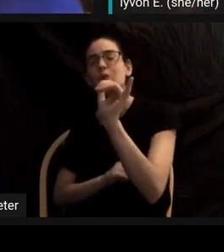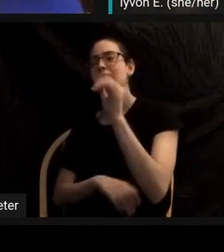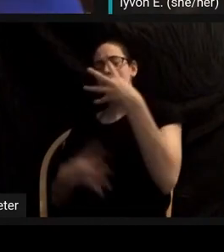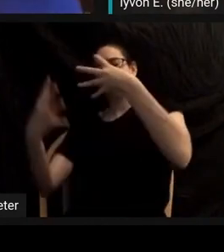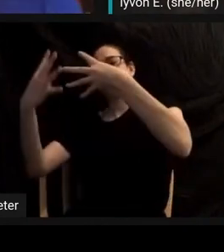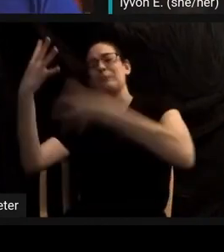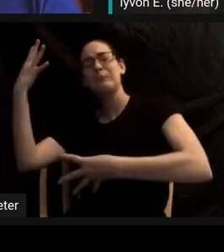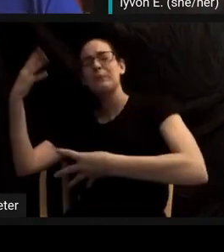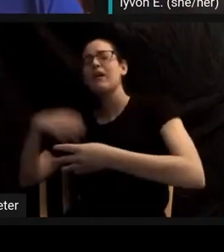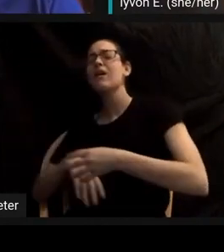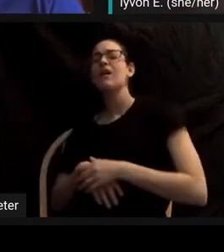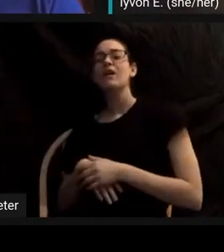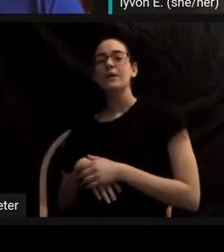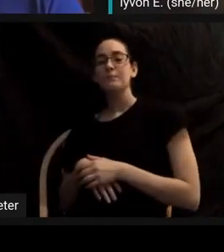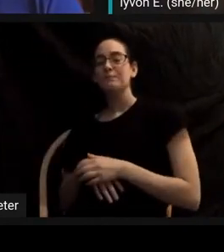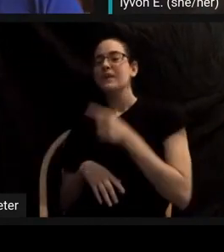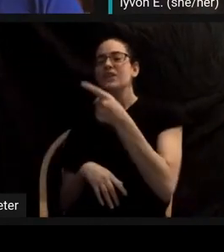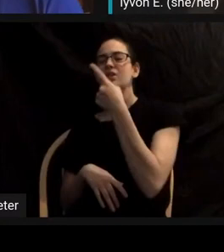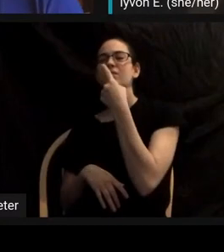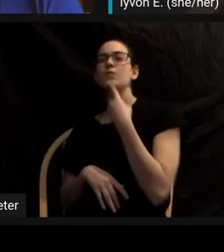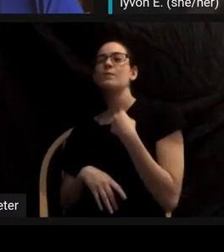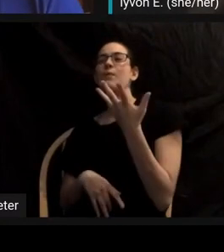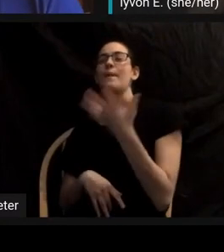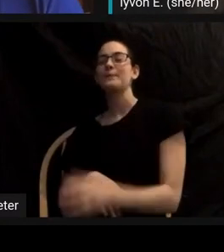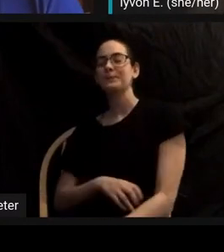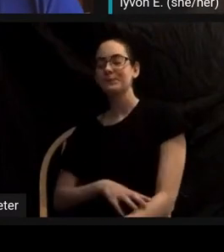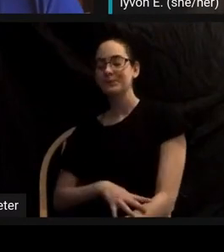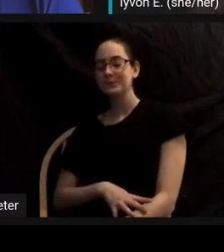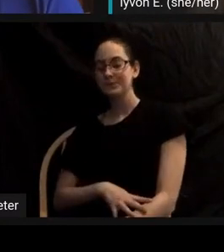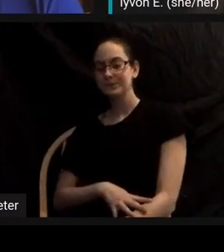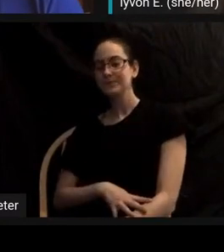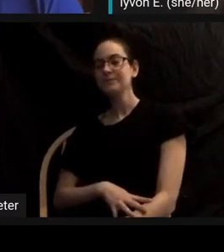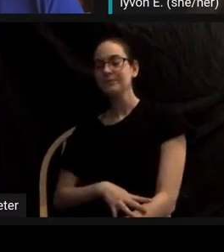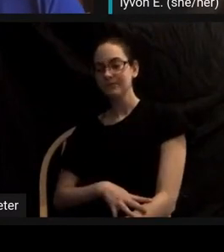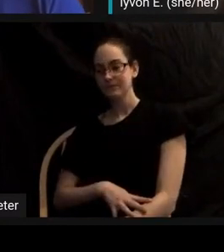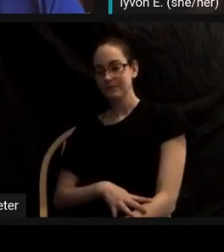I know. And so she said to me, you know,